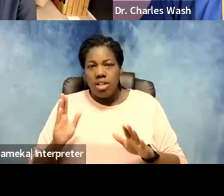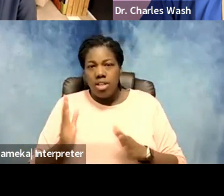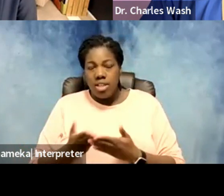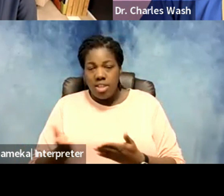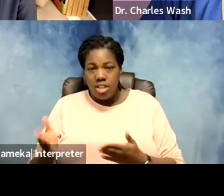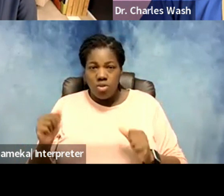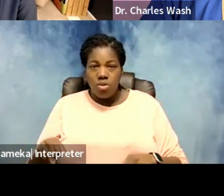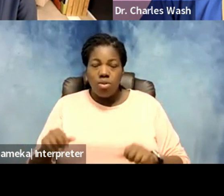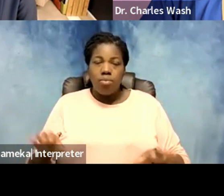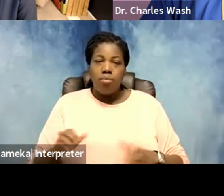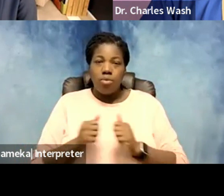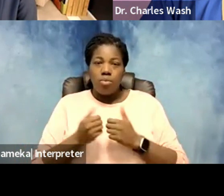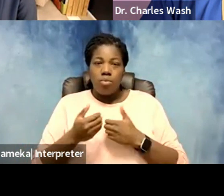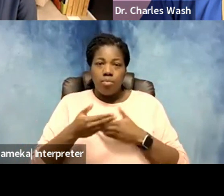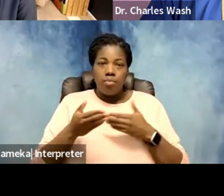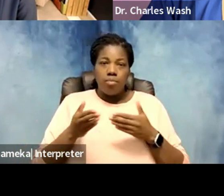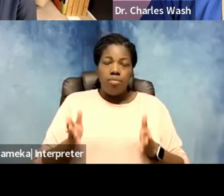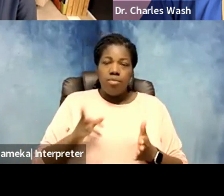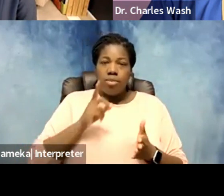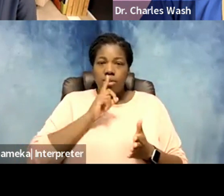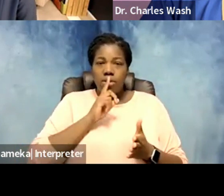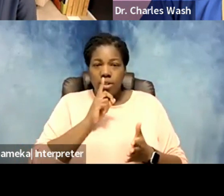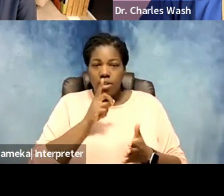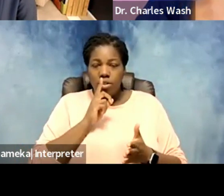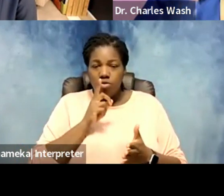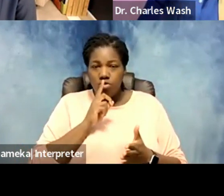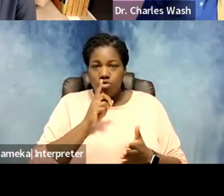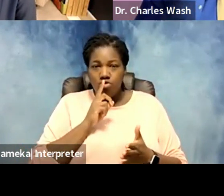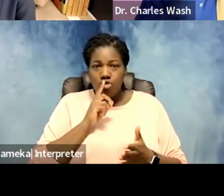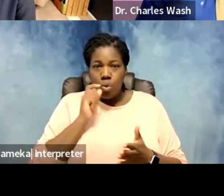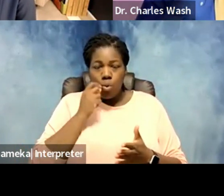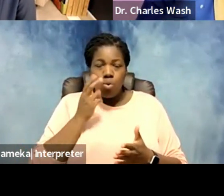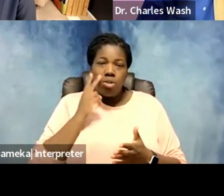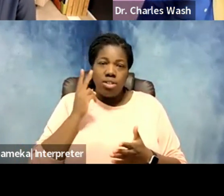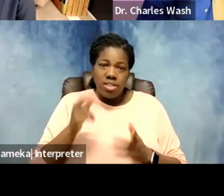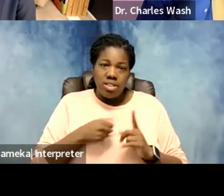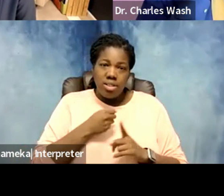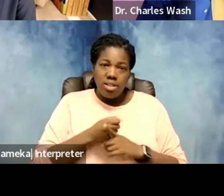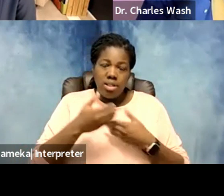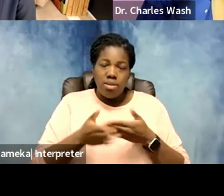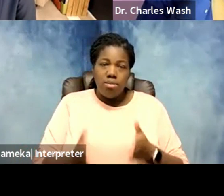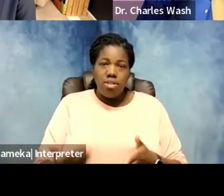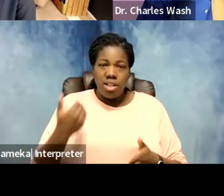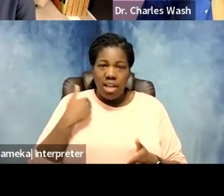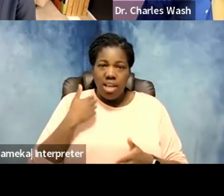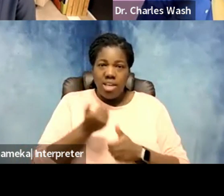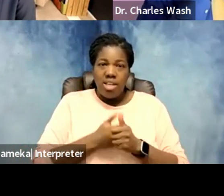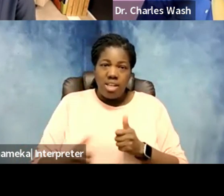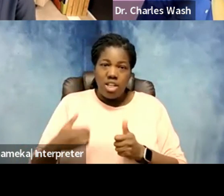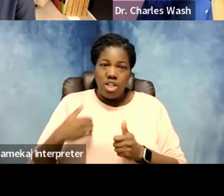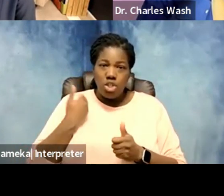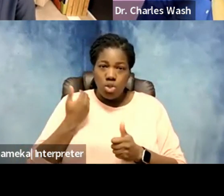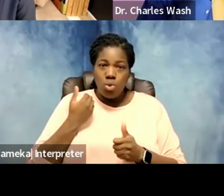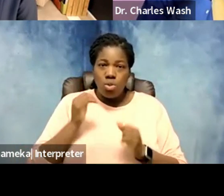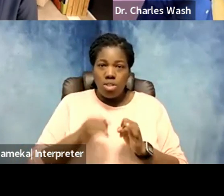job-related things you can do with these boxes. It was really incredible to see the impact that these boxes had on each youth